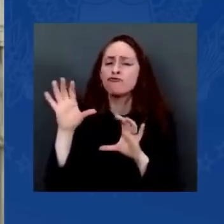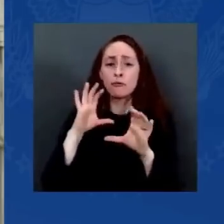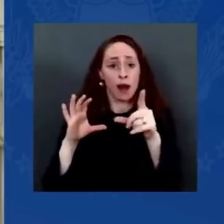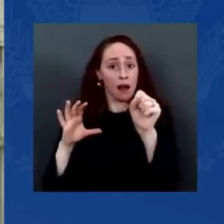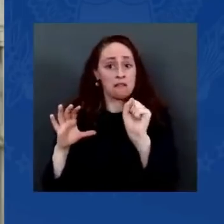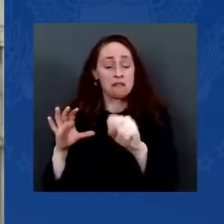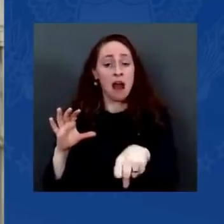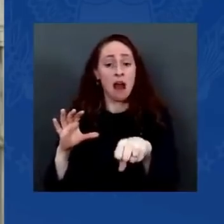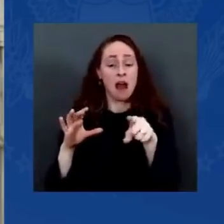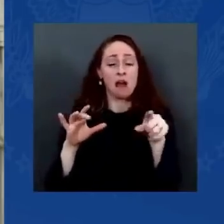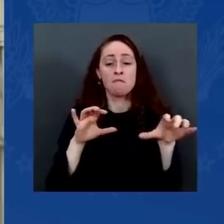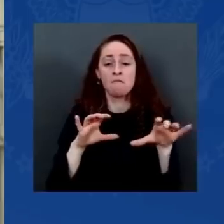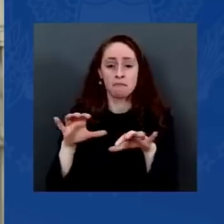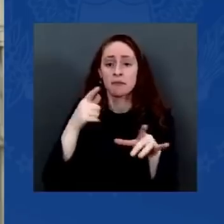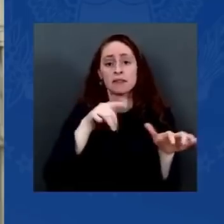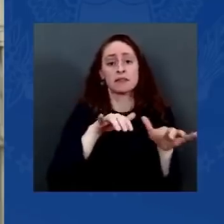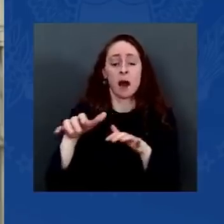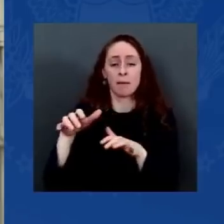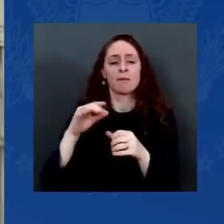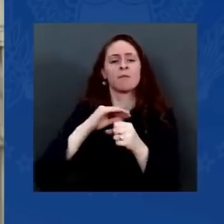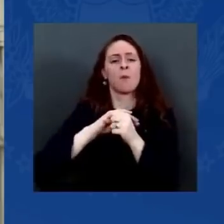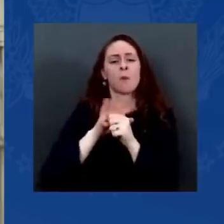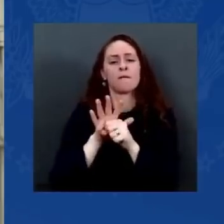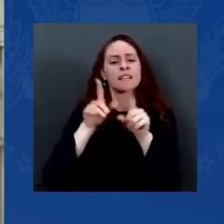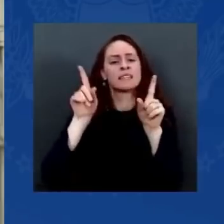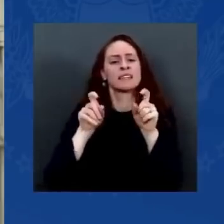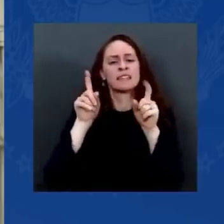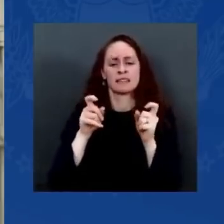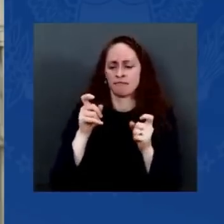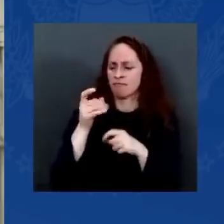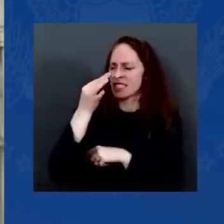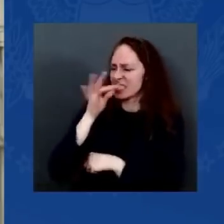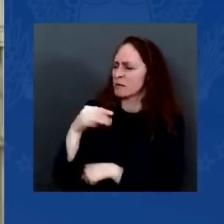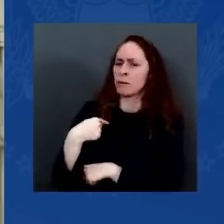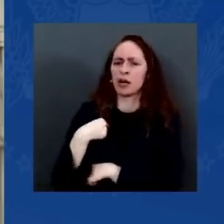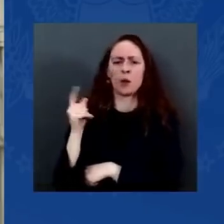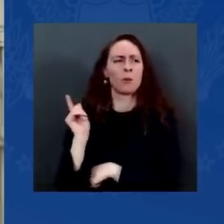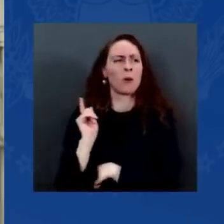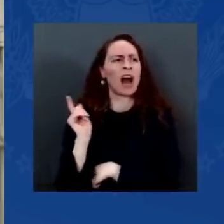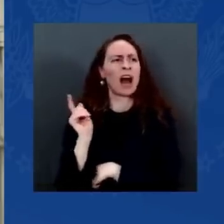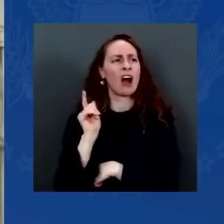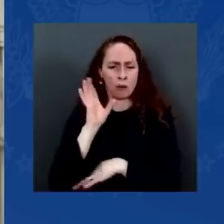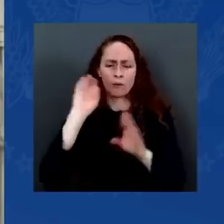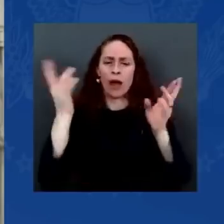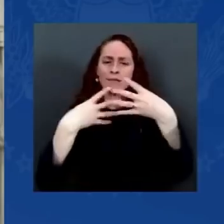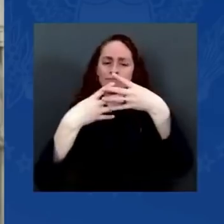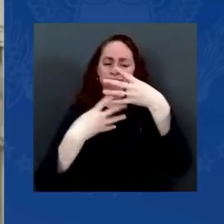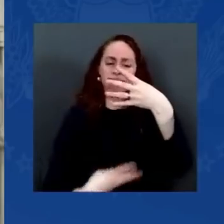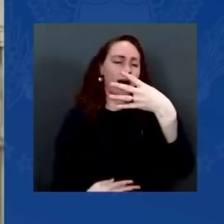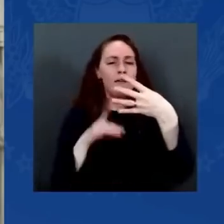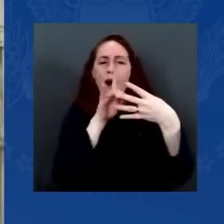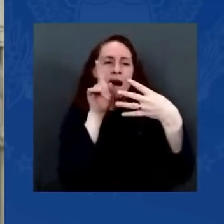of different locations nearby where you can get tested. We're going to continue to use the Defense Production Act, as we did earlier this